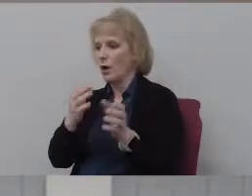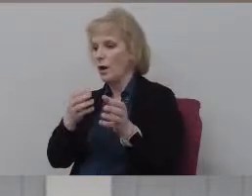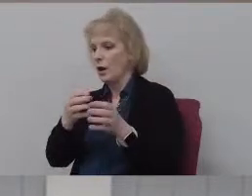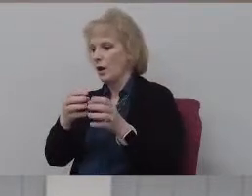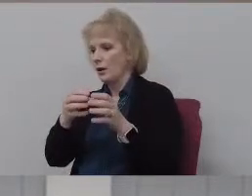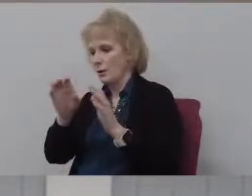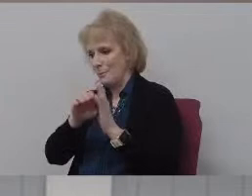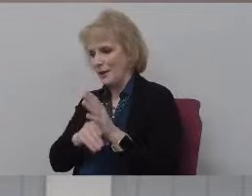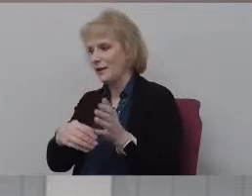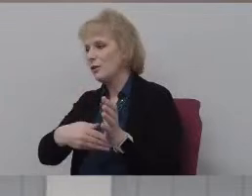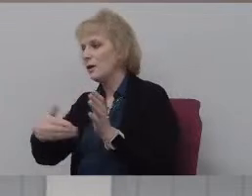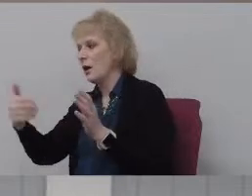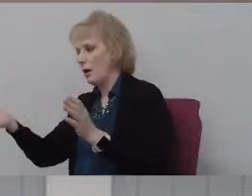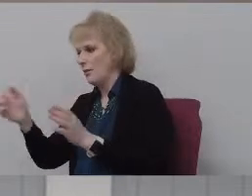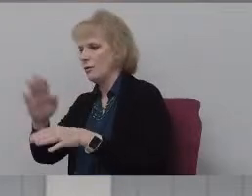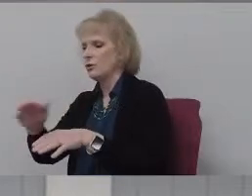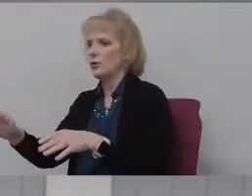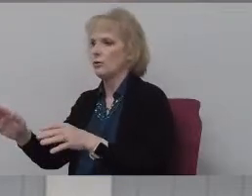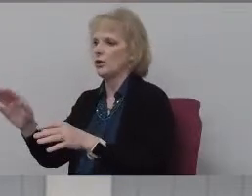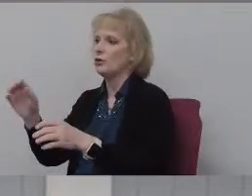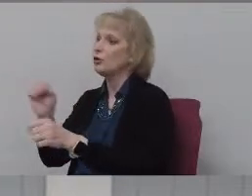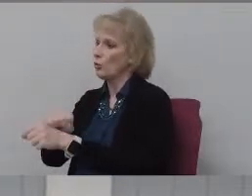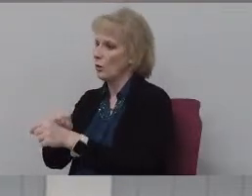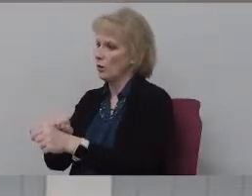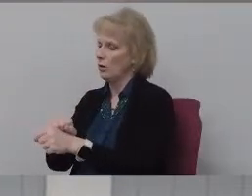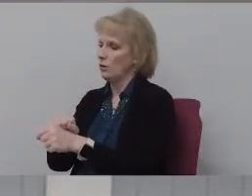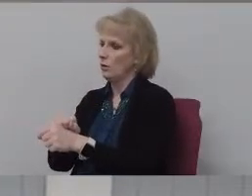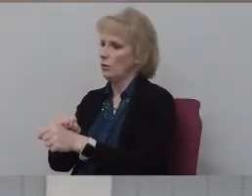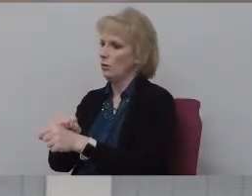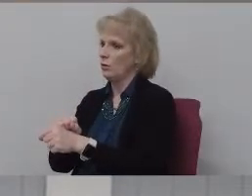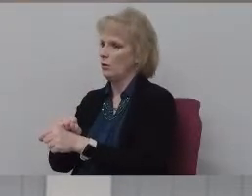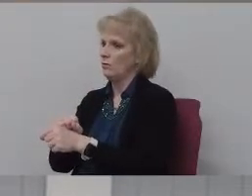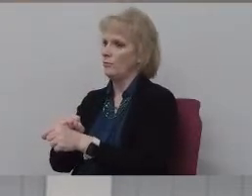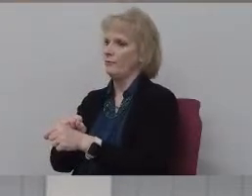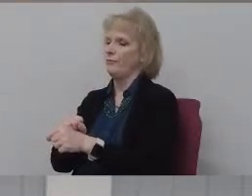conclusion. Lord, what wilt thou have me to do?